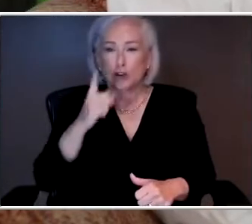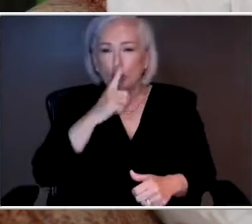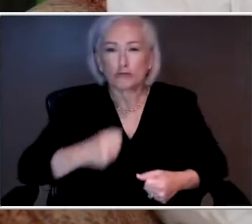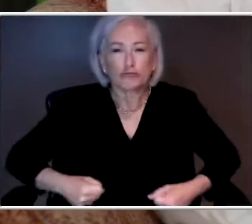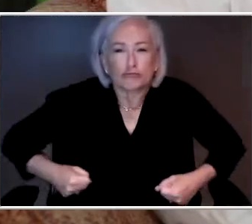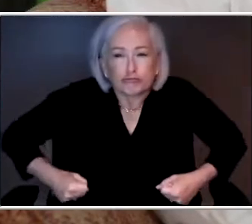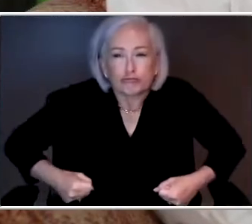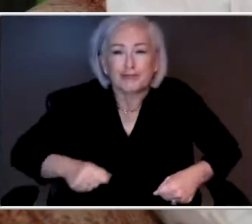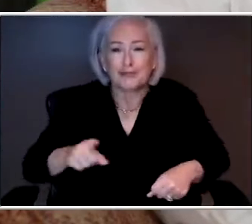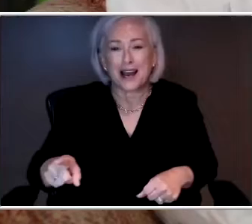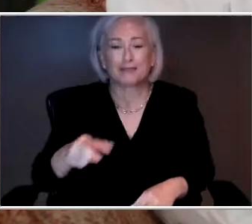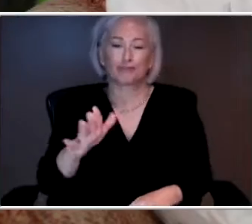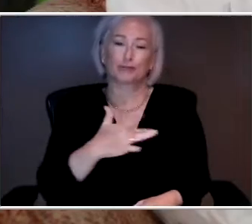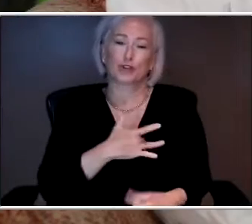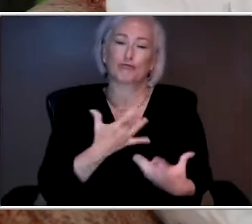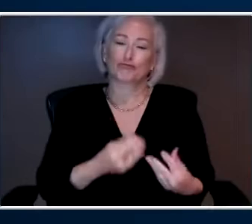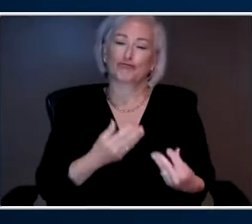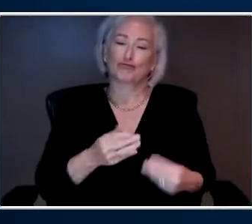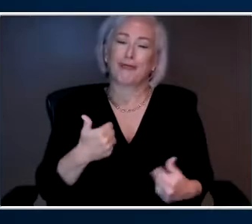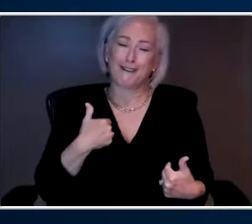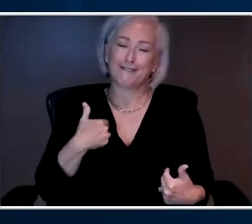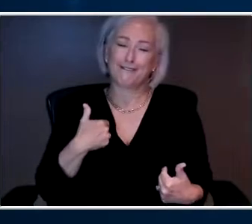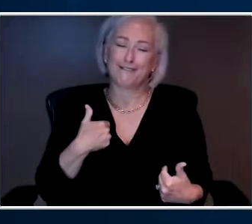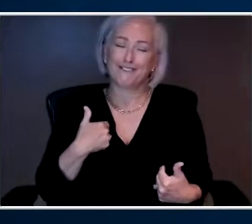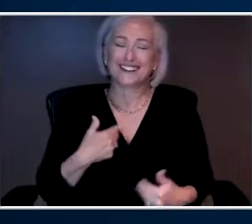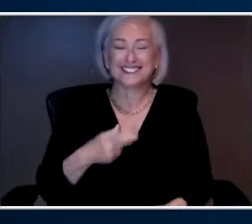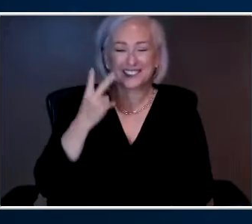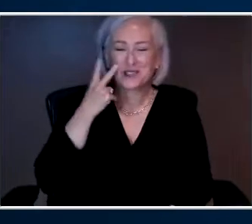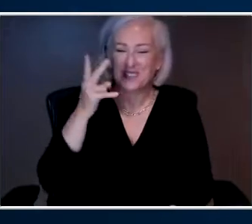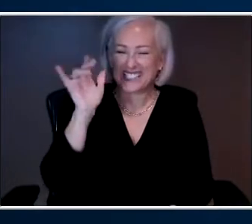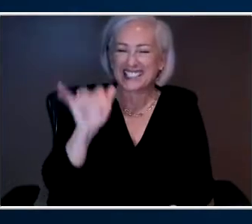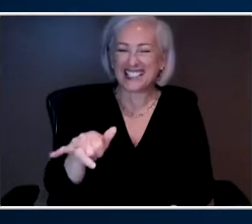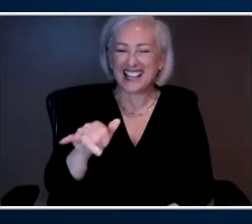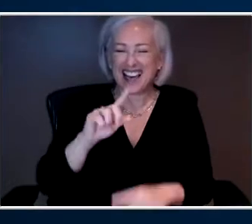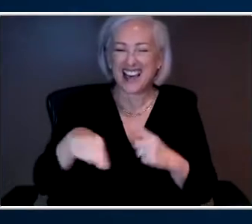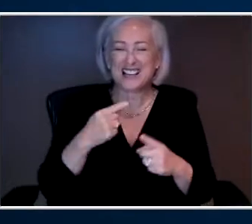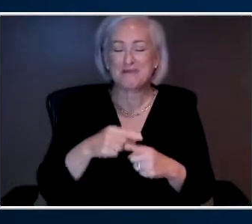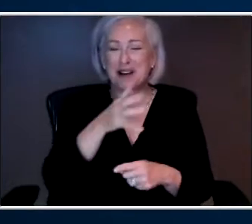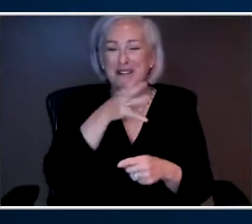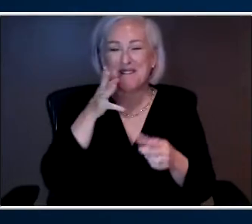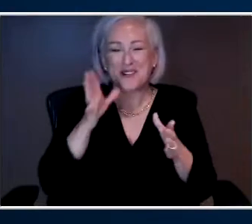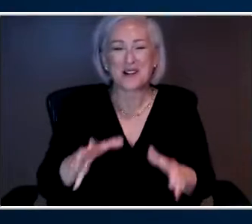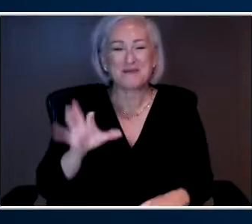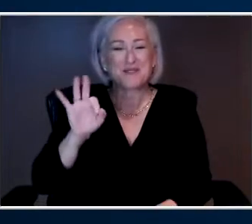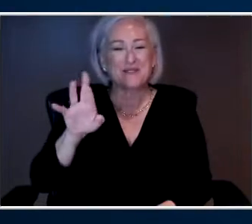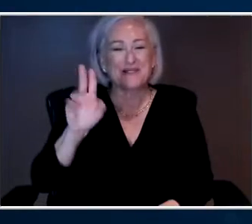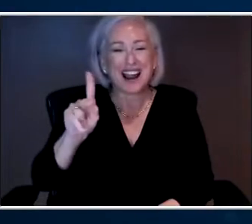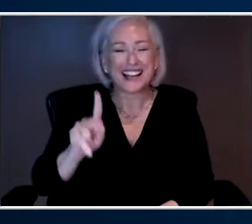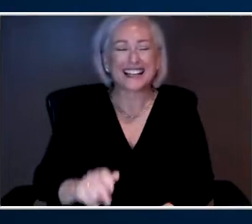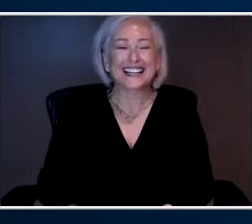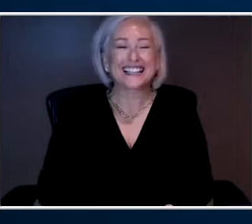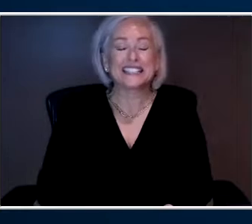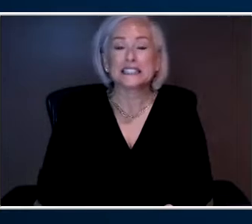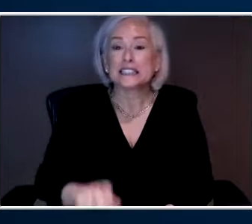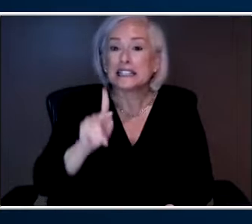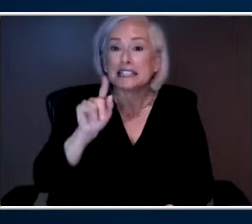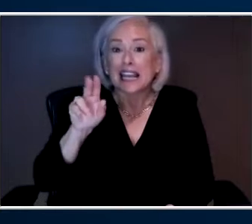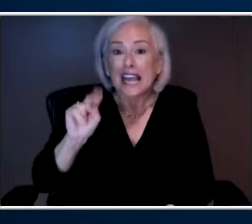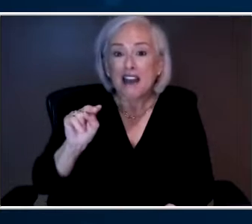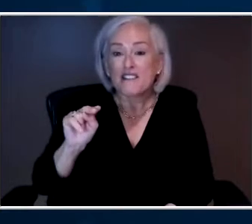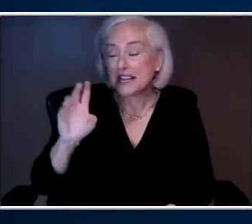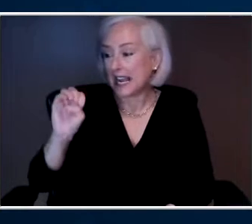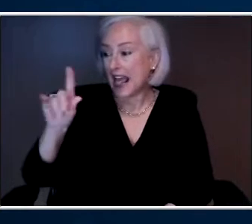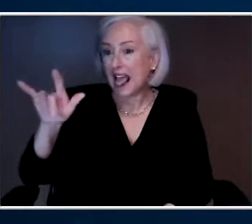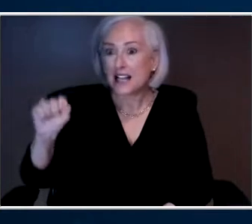sure. Yes, we are seeing that about Farmer Frank this morning. So Kevin and Elsa, it must have been a huge shock. You hear